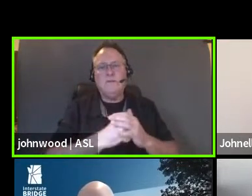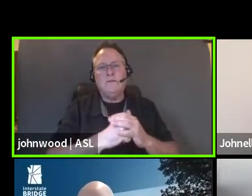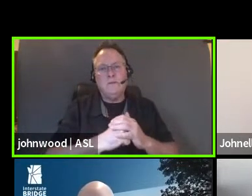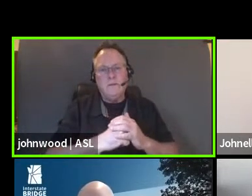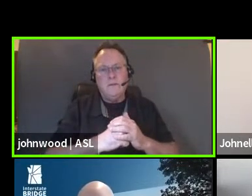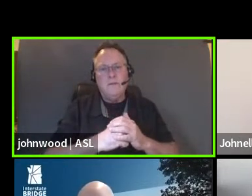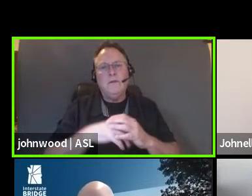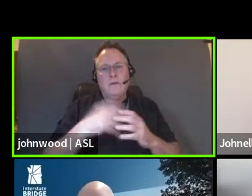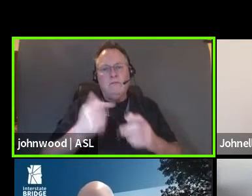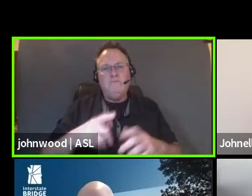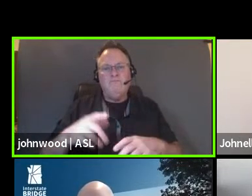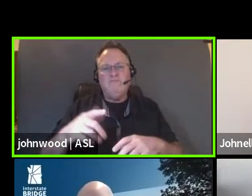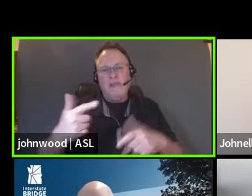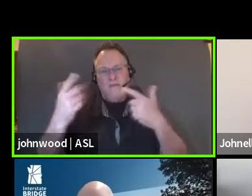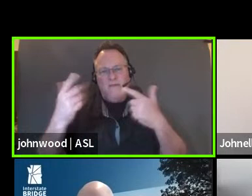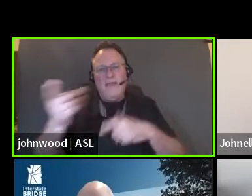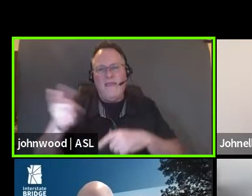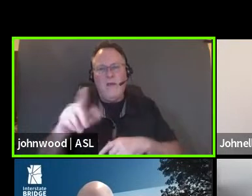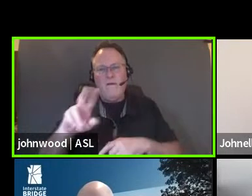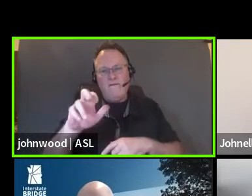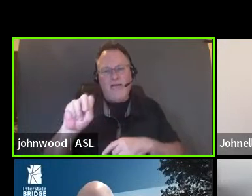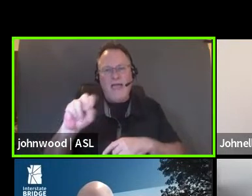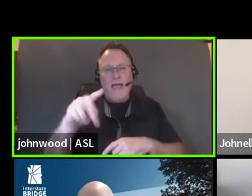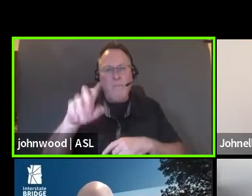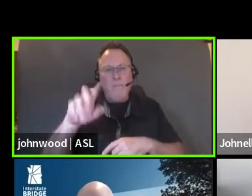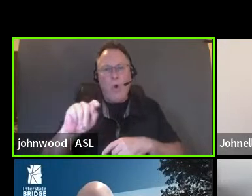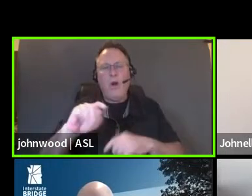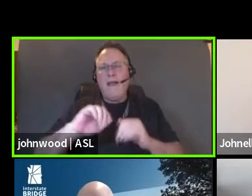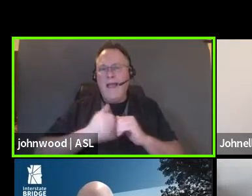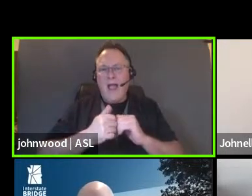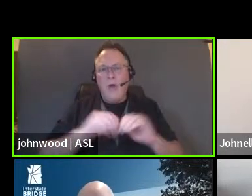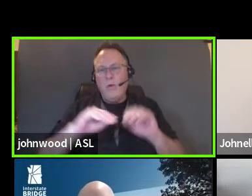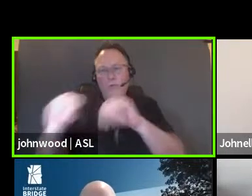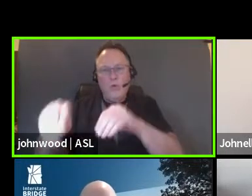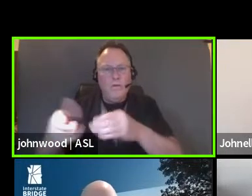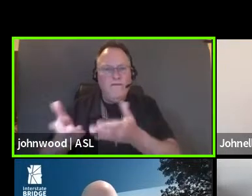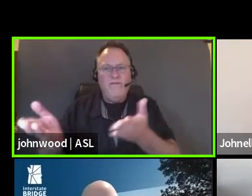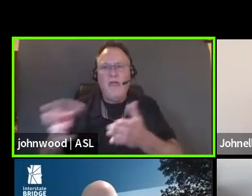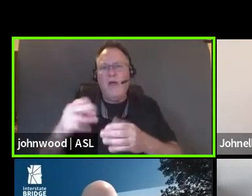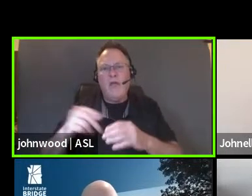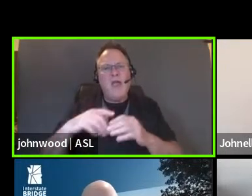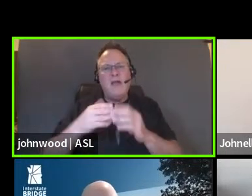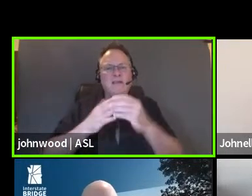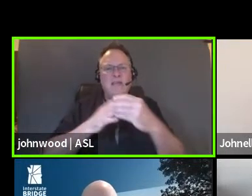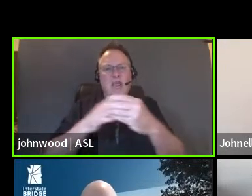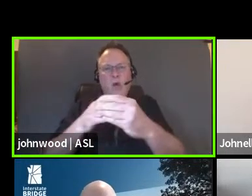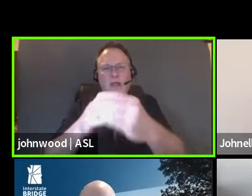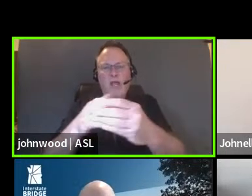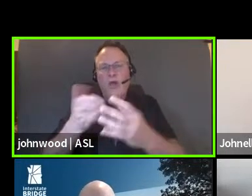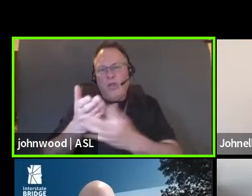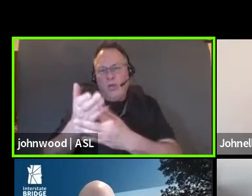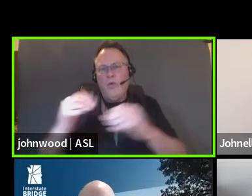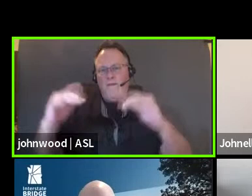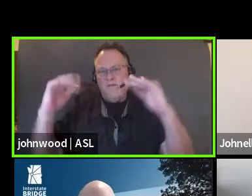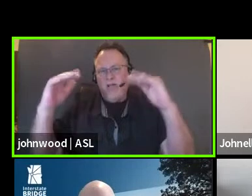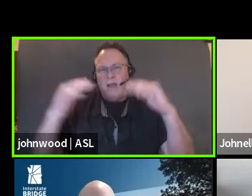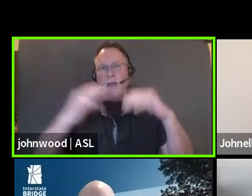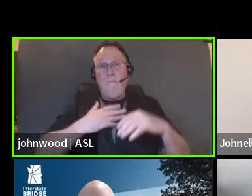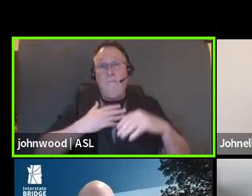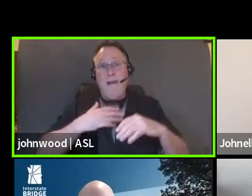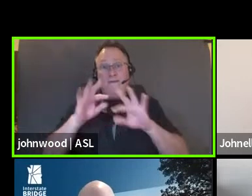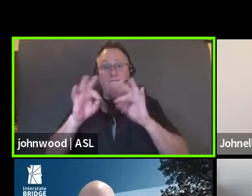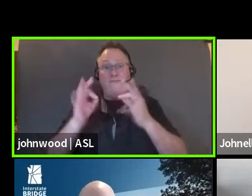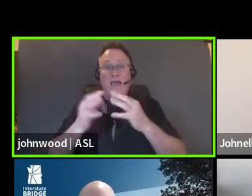growing up in Vanport, how we got there, and sort of carry it through the flood. My family